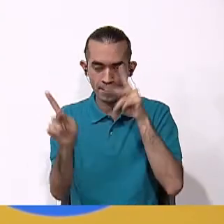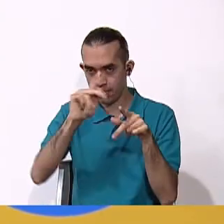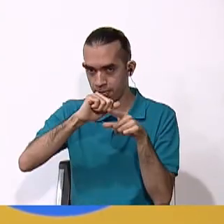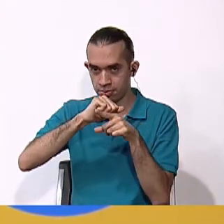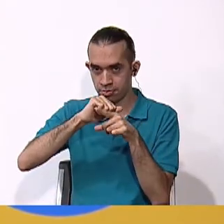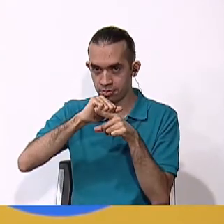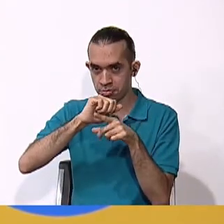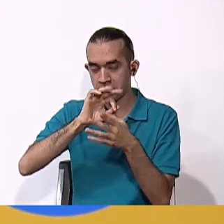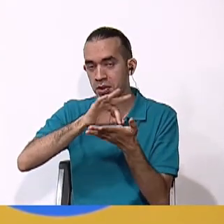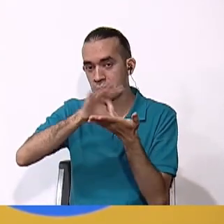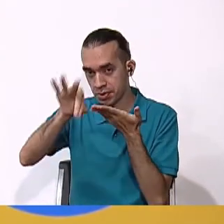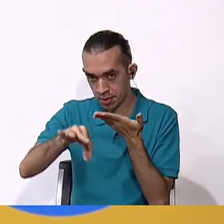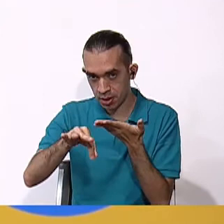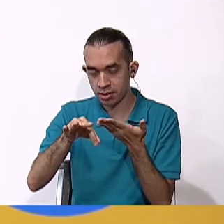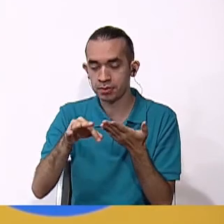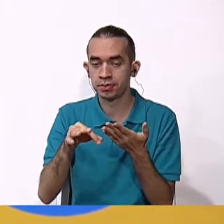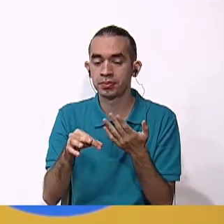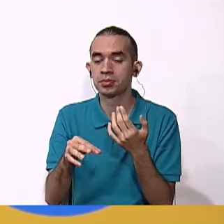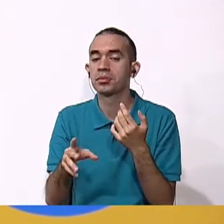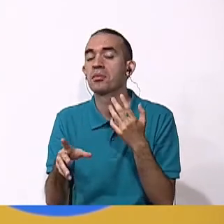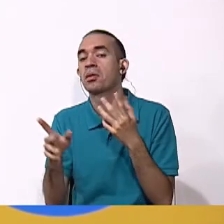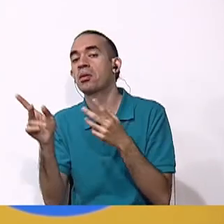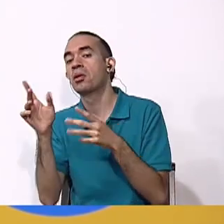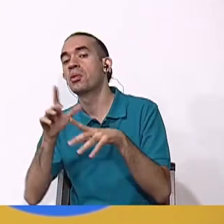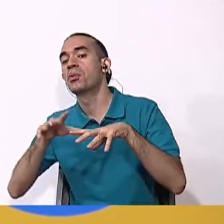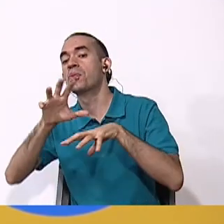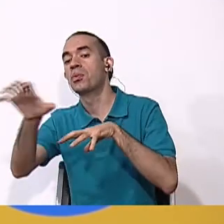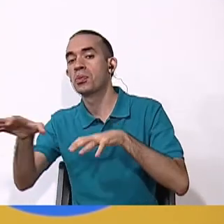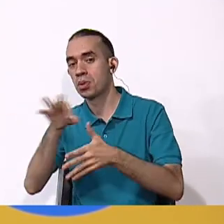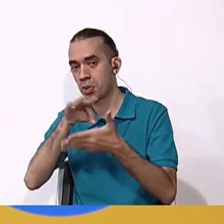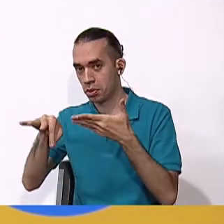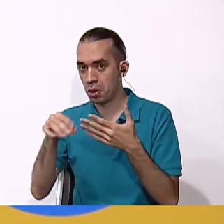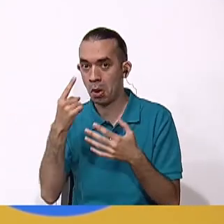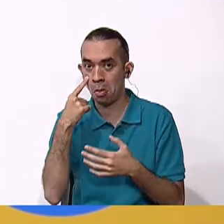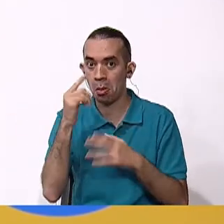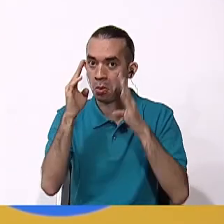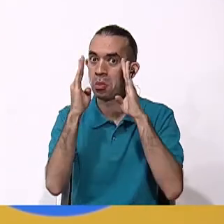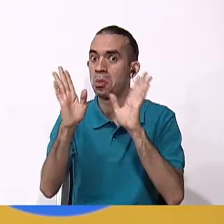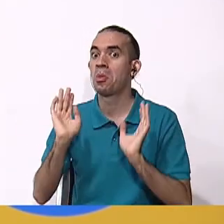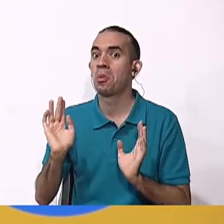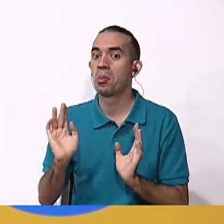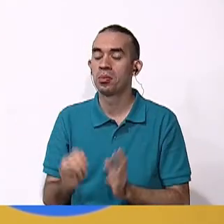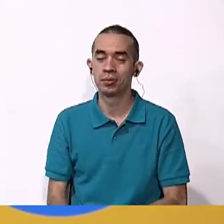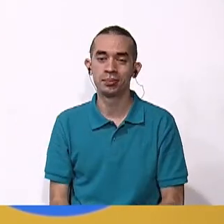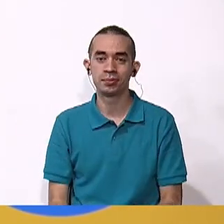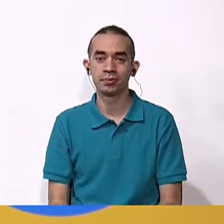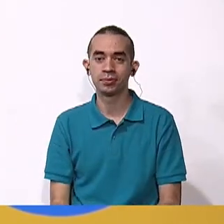school and places at school. Okay, let's look.